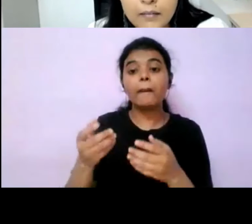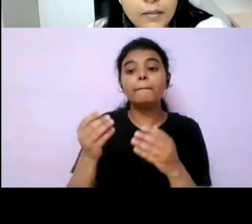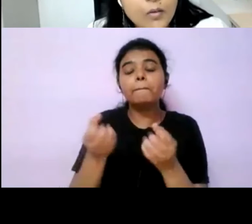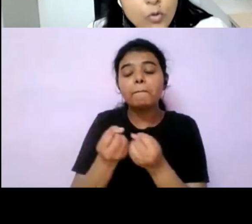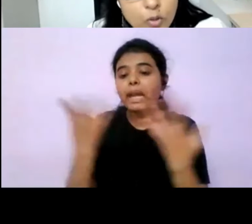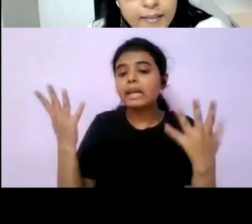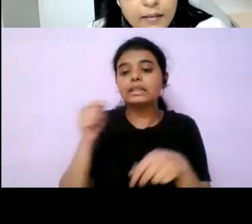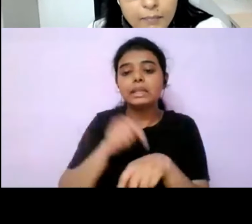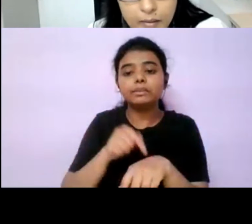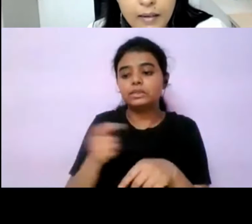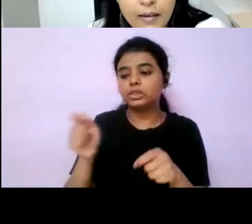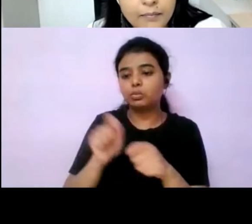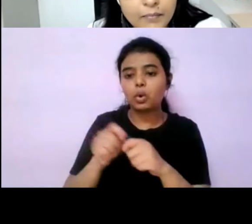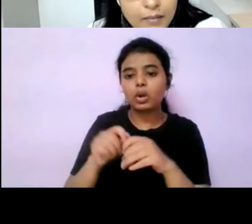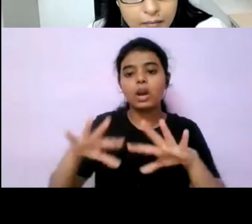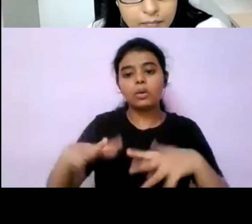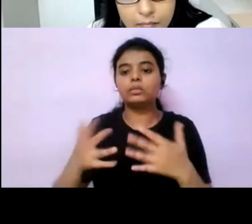You should,